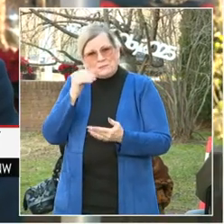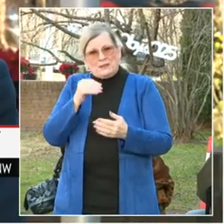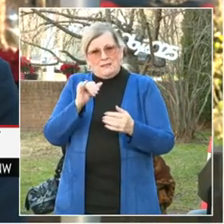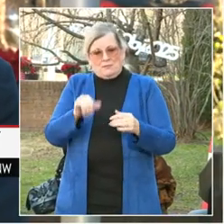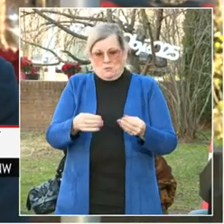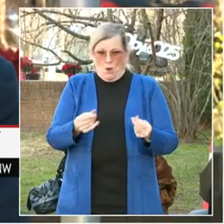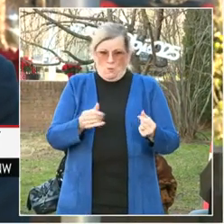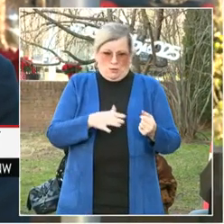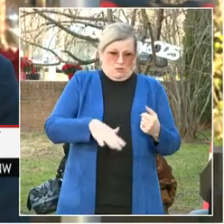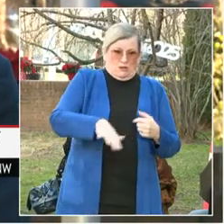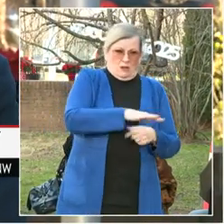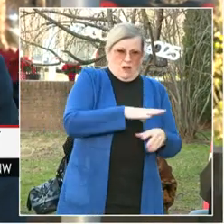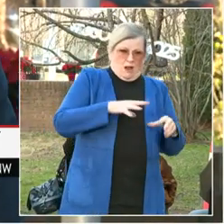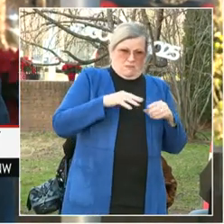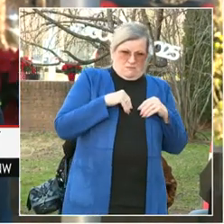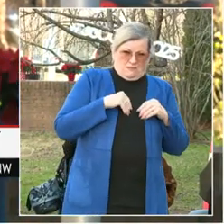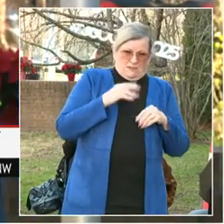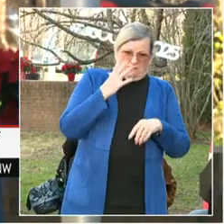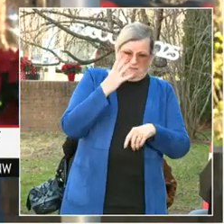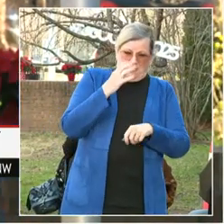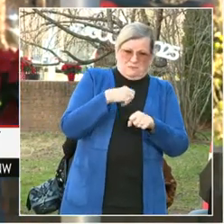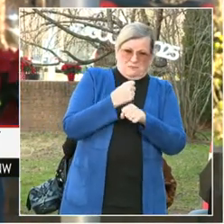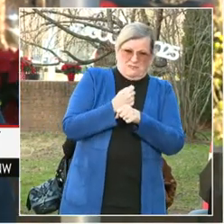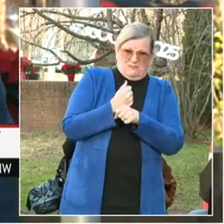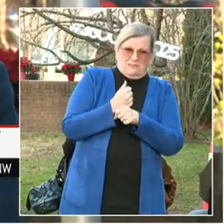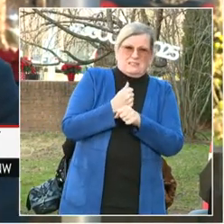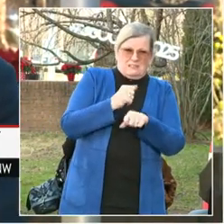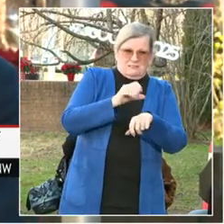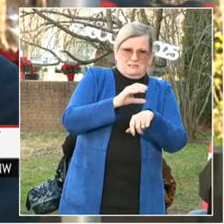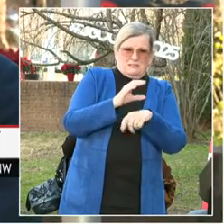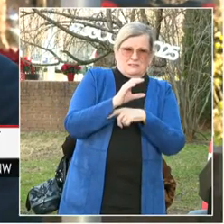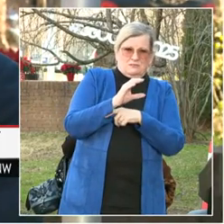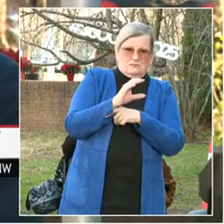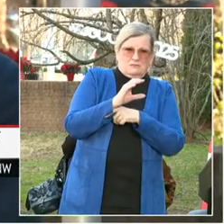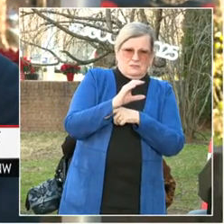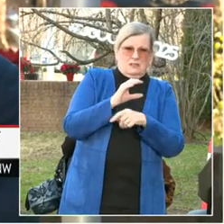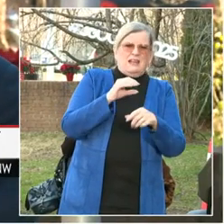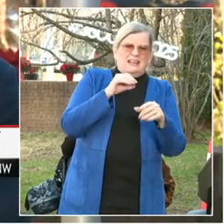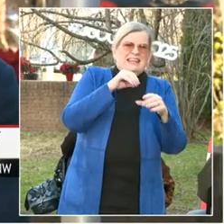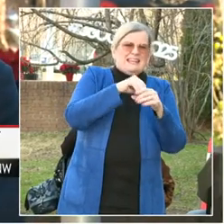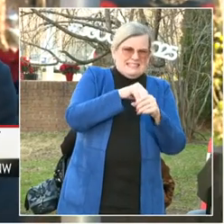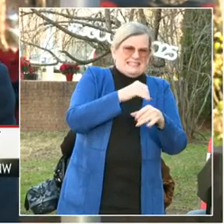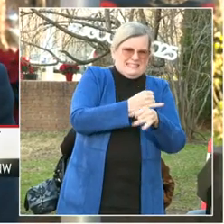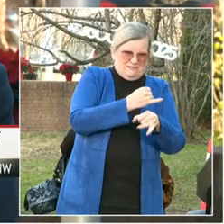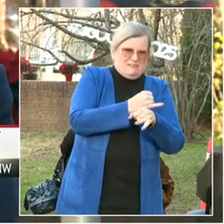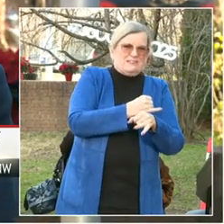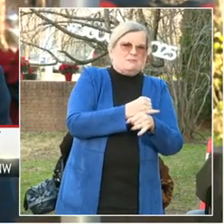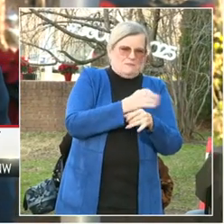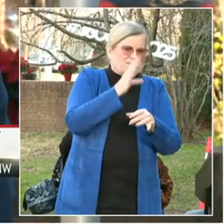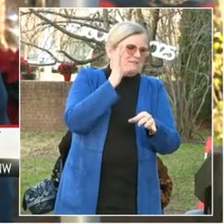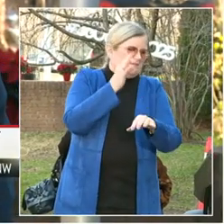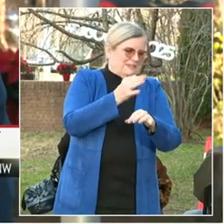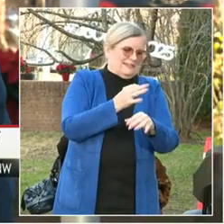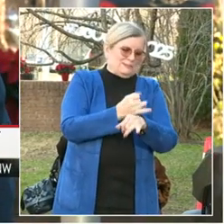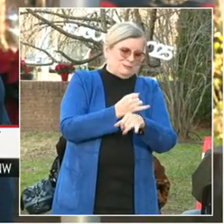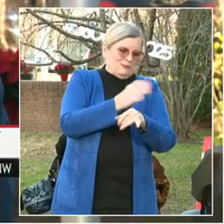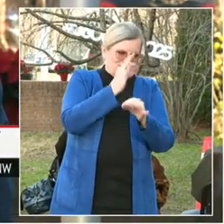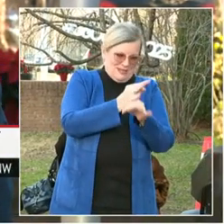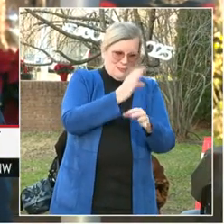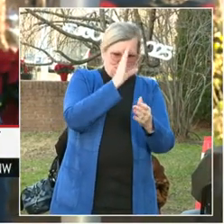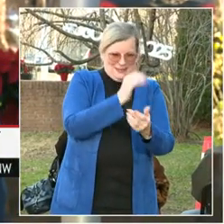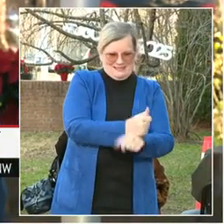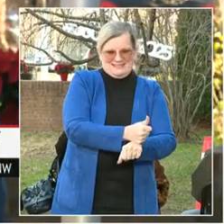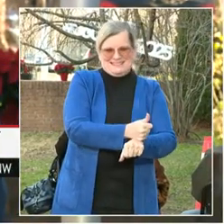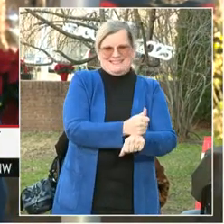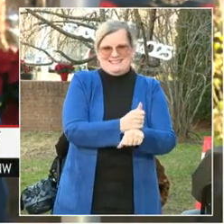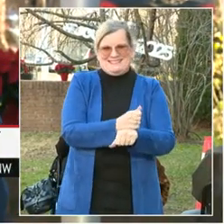to date on opportunities in Wards 6, 7, and 8, we hope to have the opportunity to partner with interested faith-based institutions in